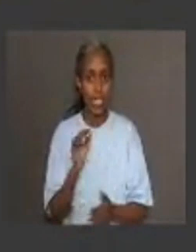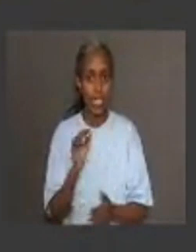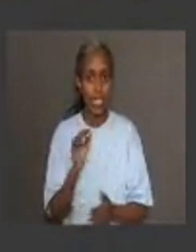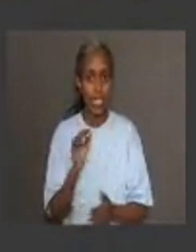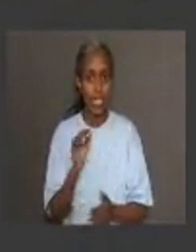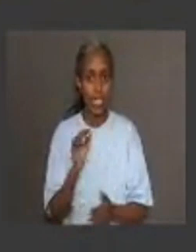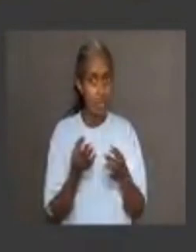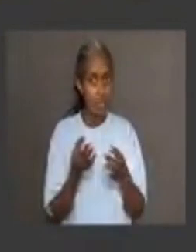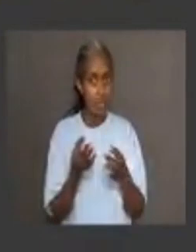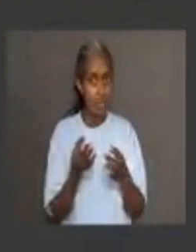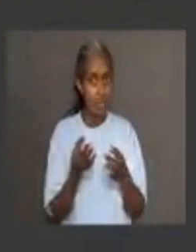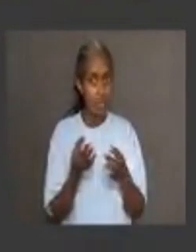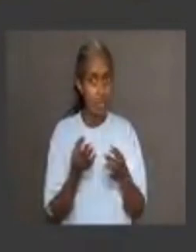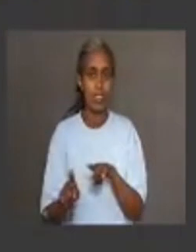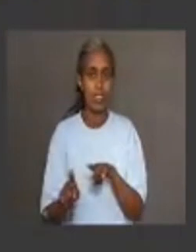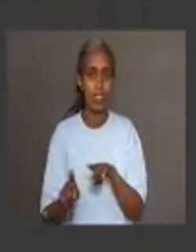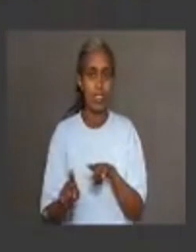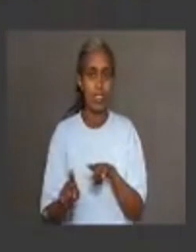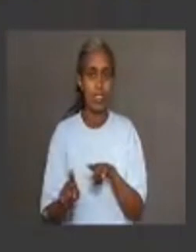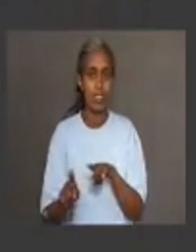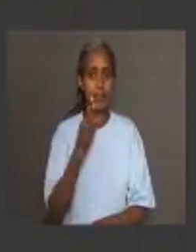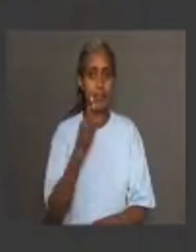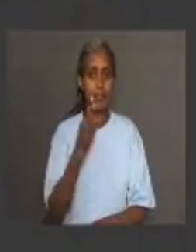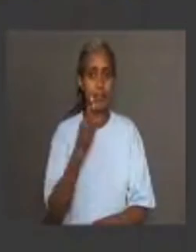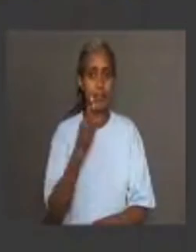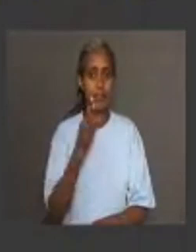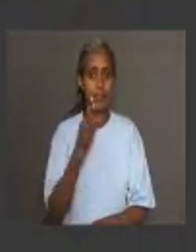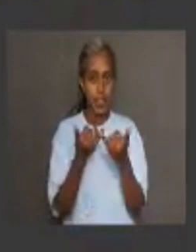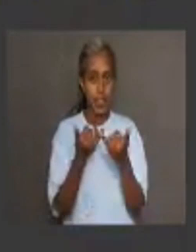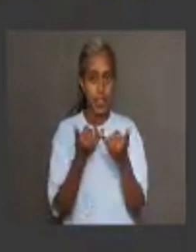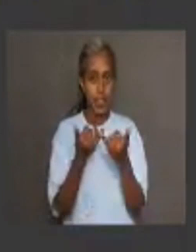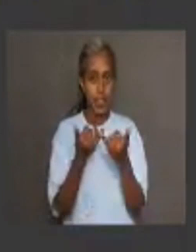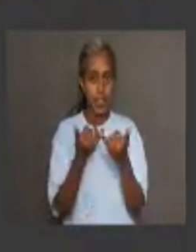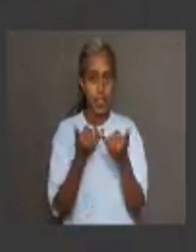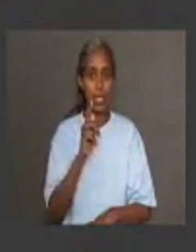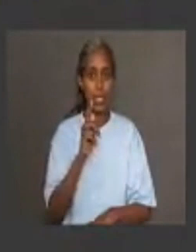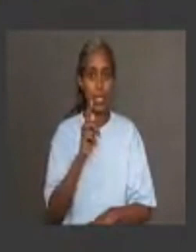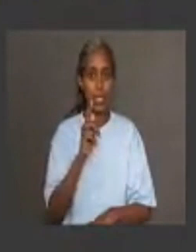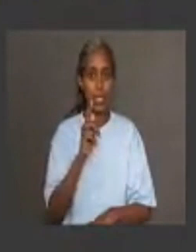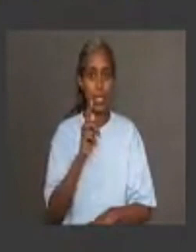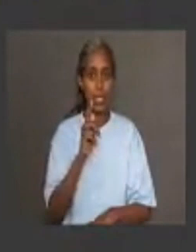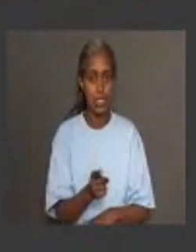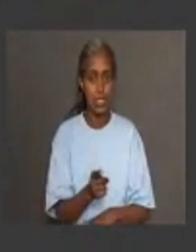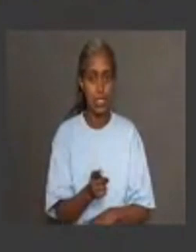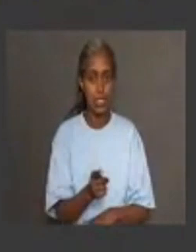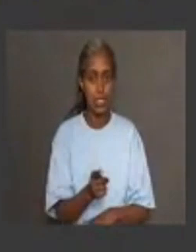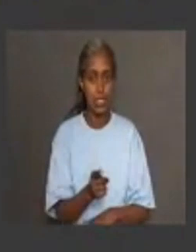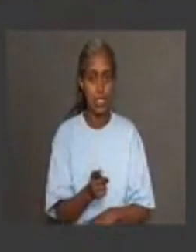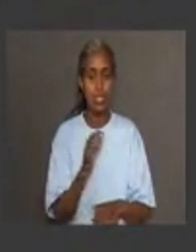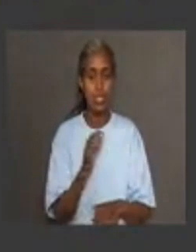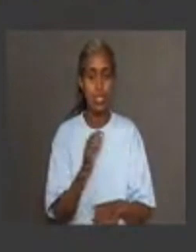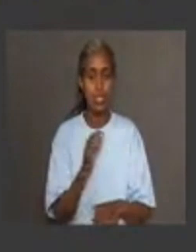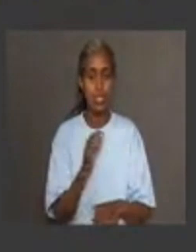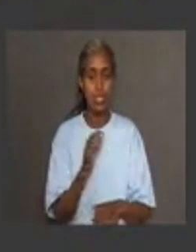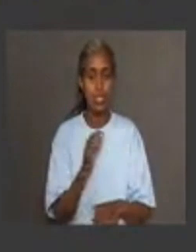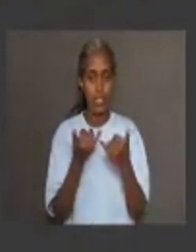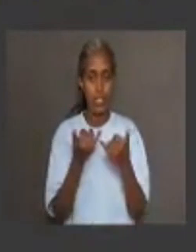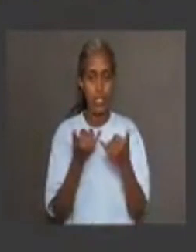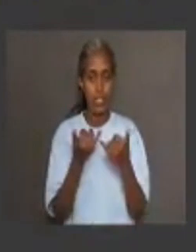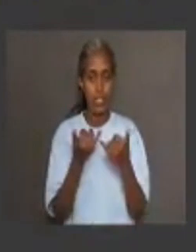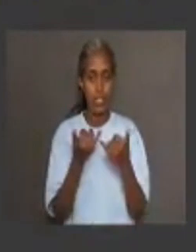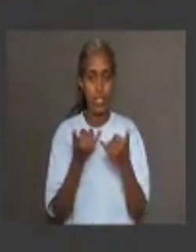as f divided by g is f divided